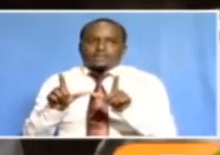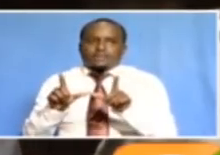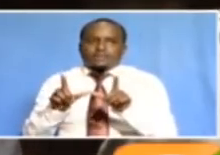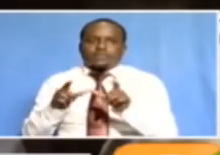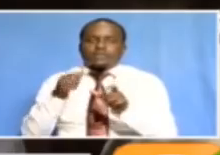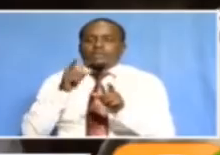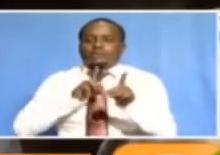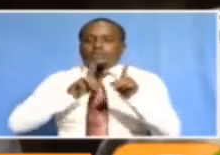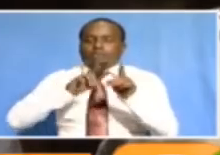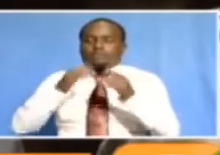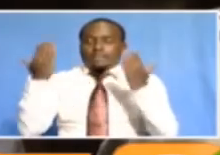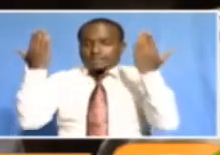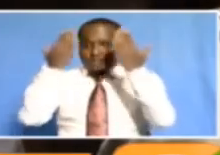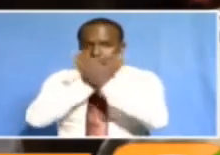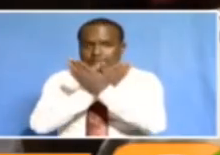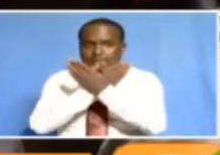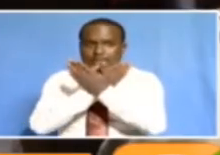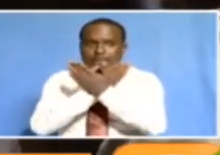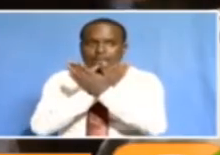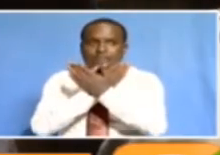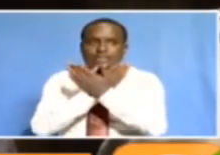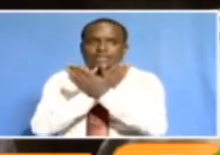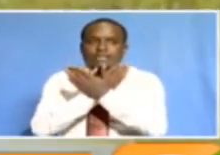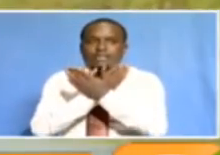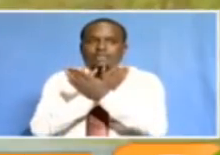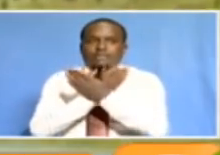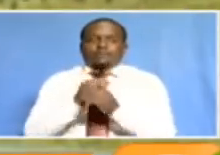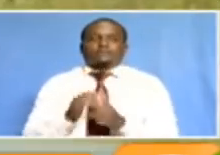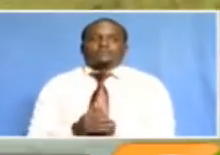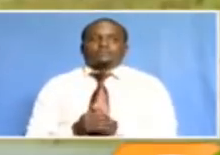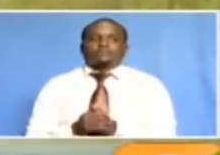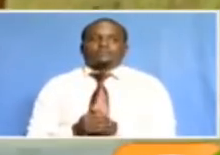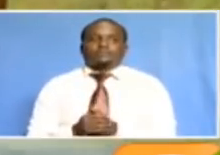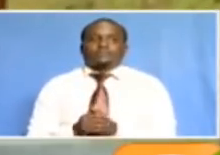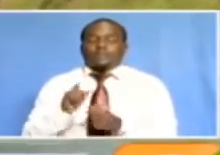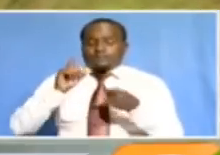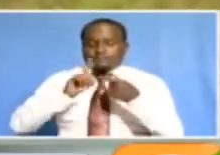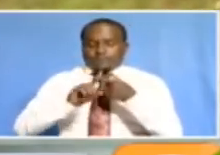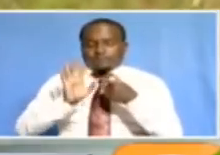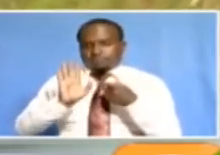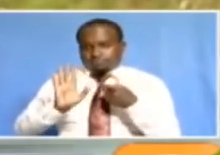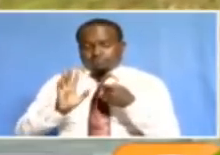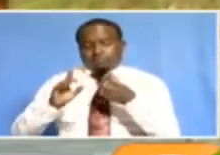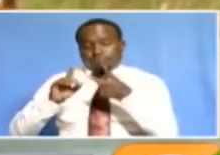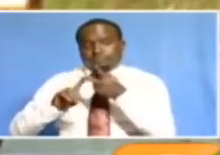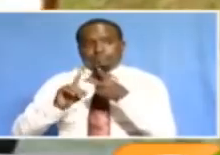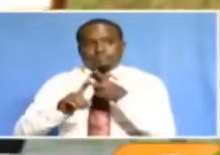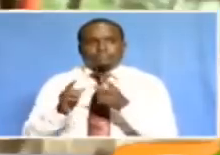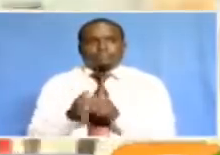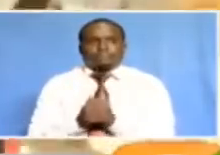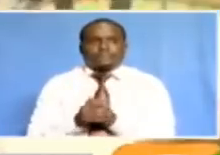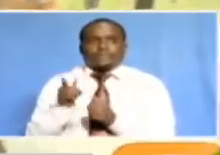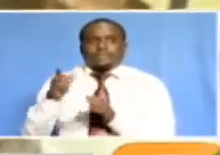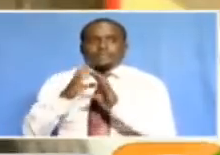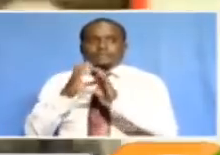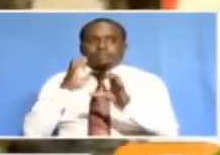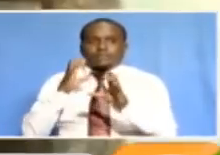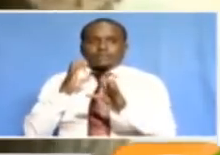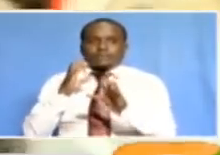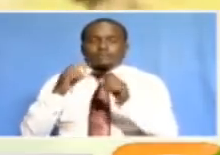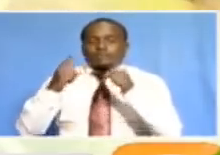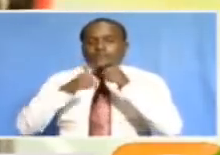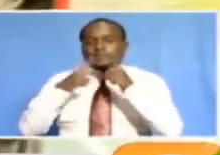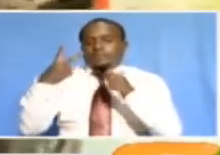at night and was therefore operating illegally. Hilo la kwanza. La pili, je, this bus is licensed to carry